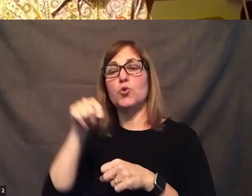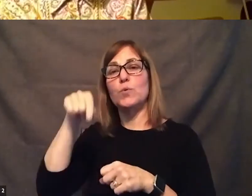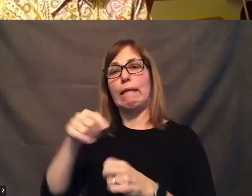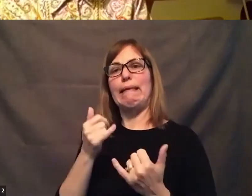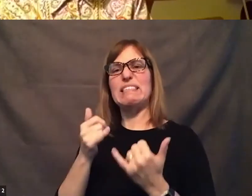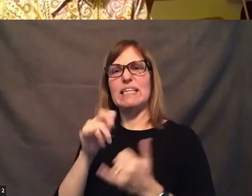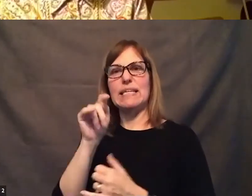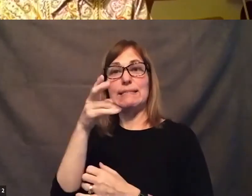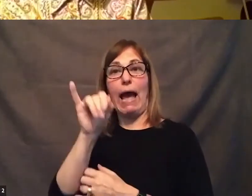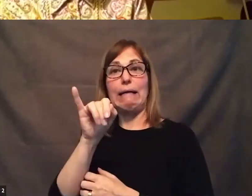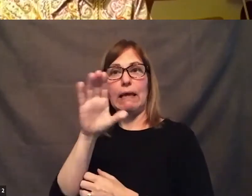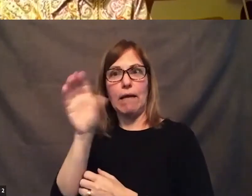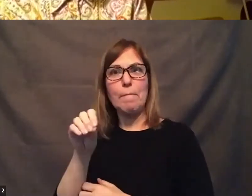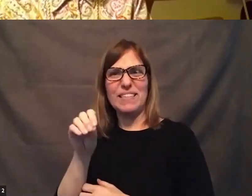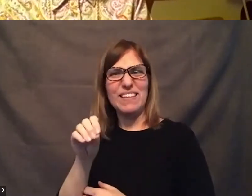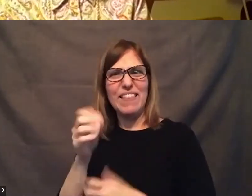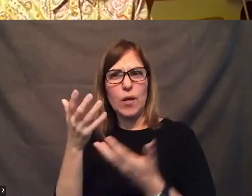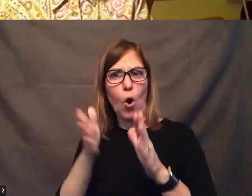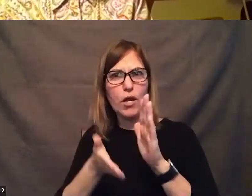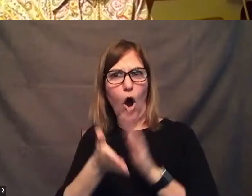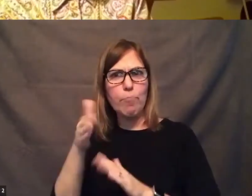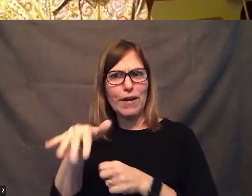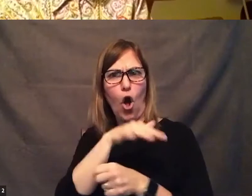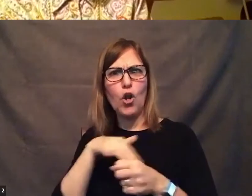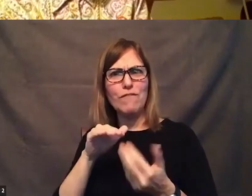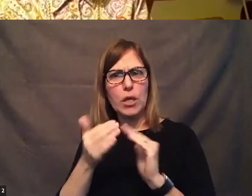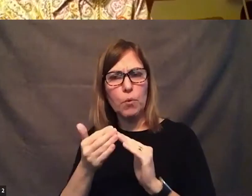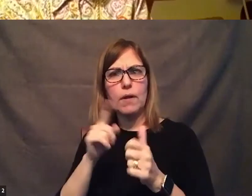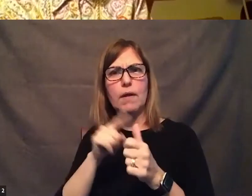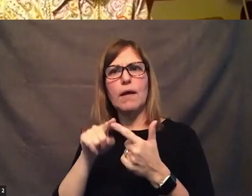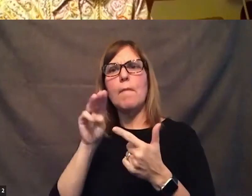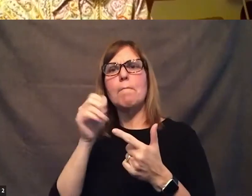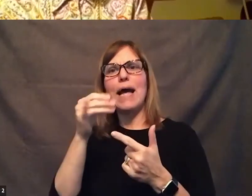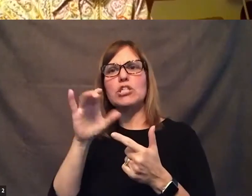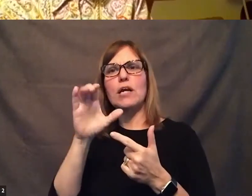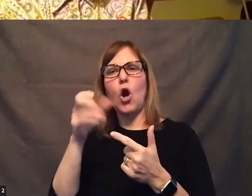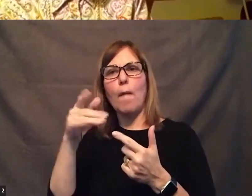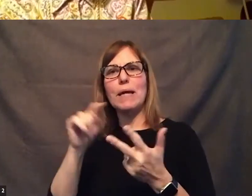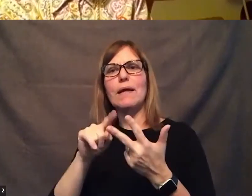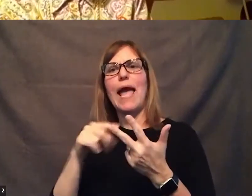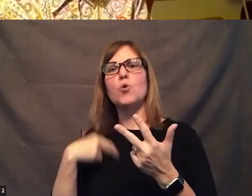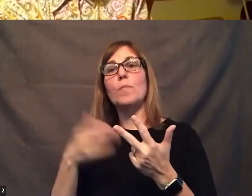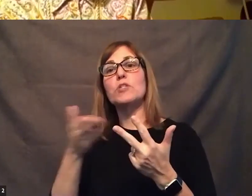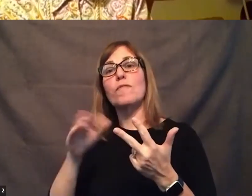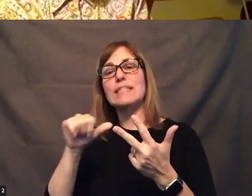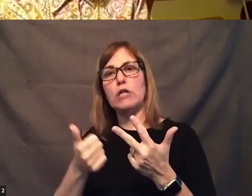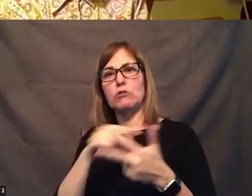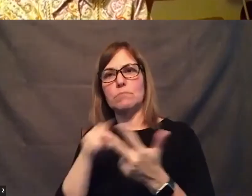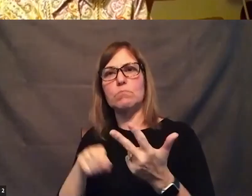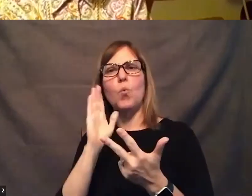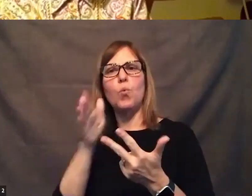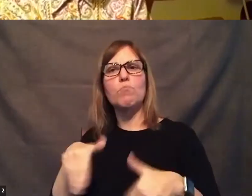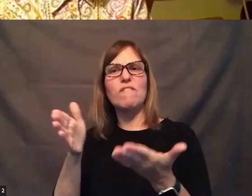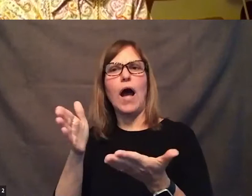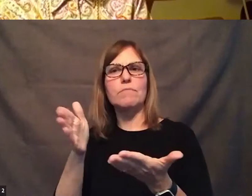that were already operating in the community and Magic Carpet and human service agencies to actually provide the transportation.